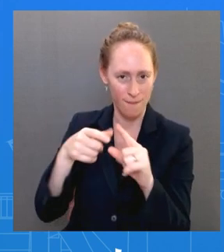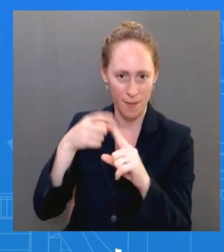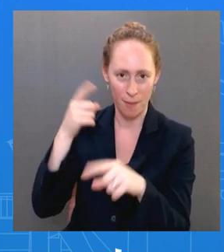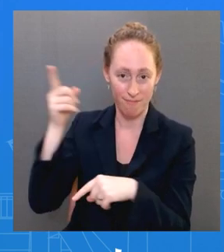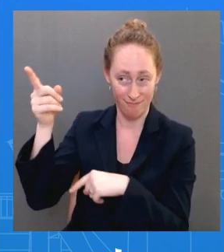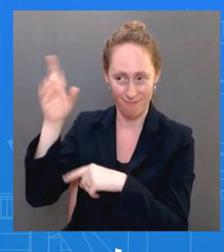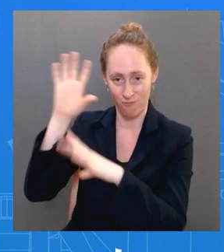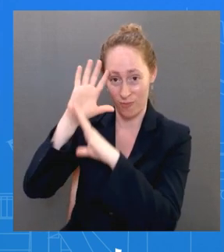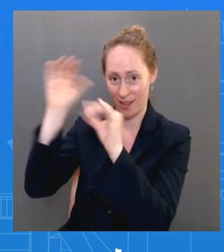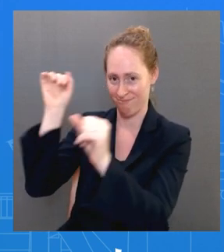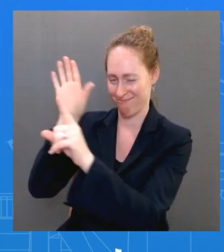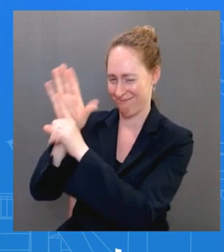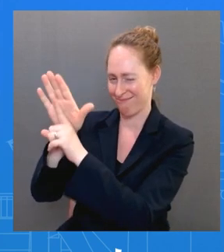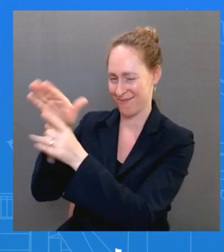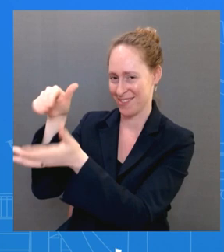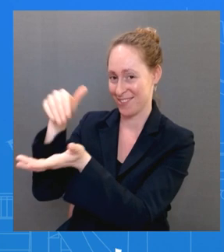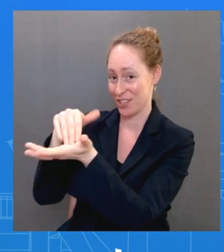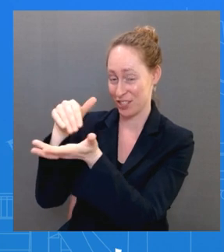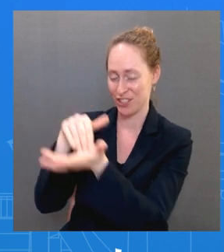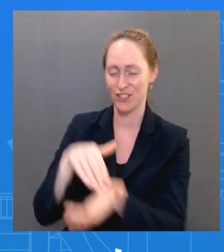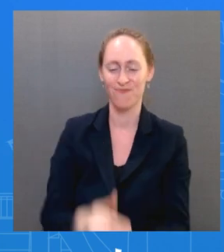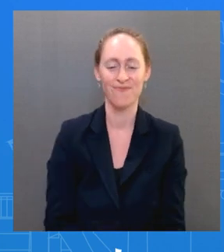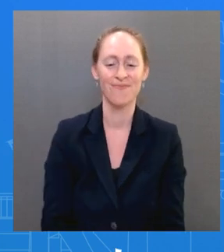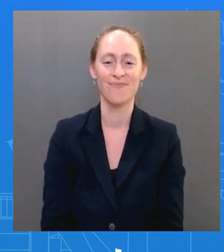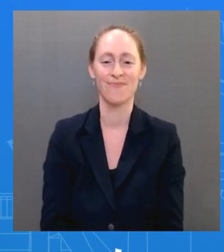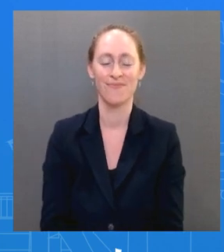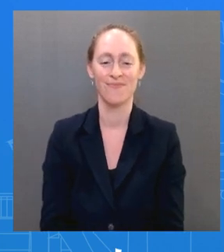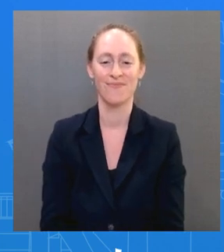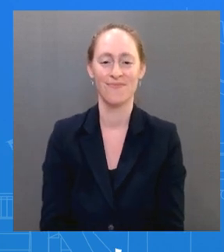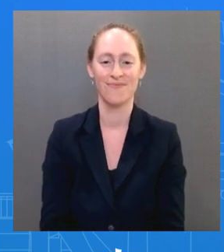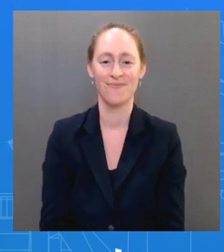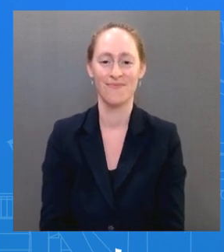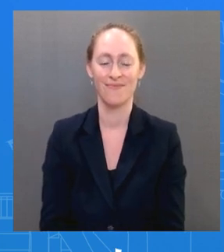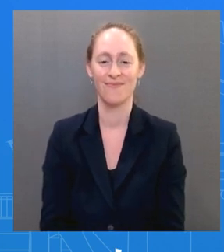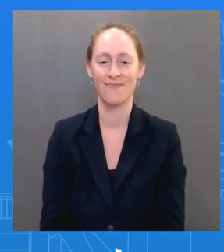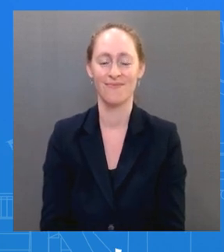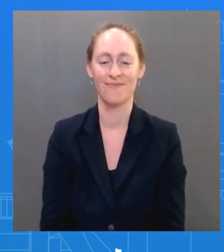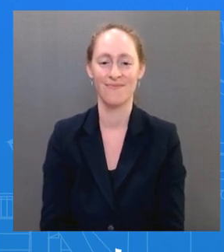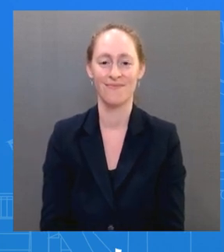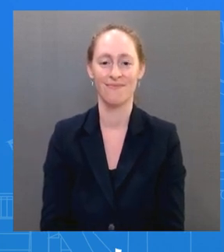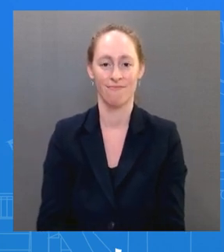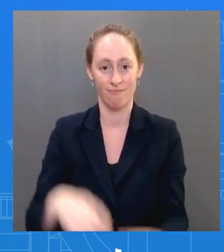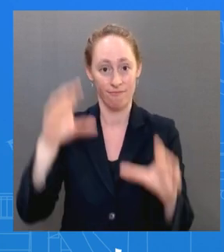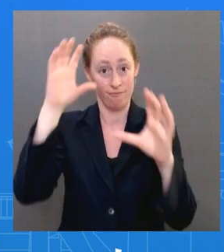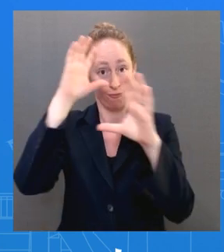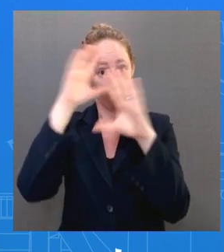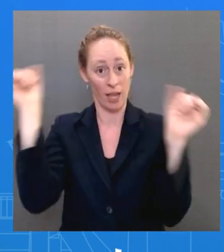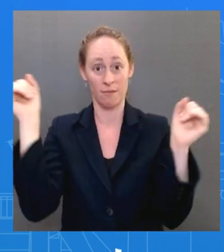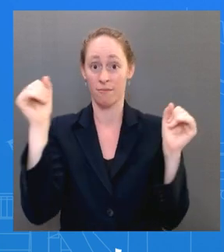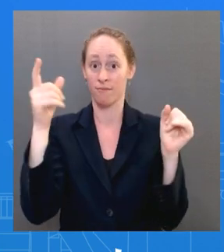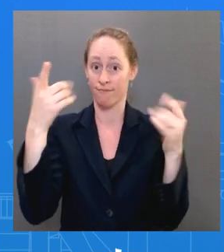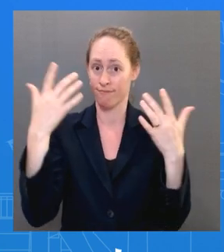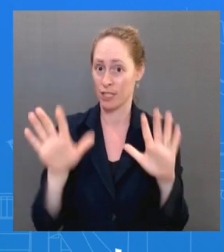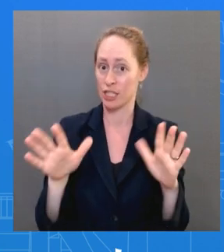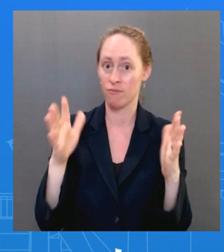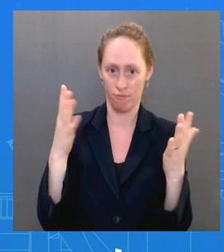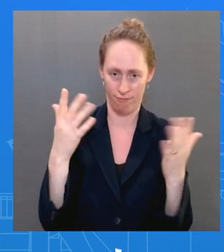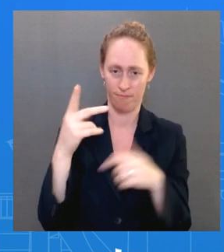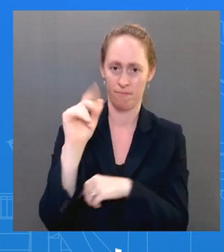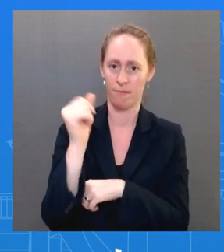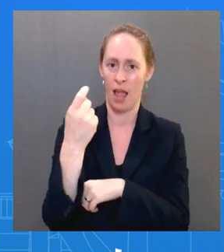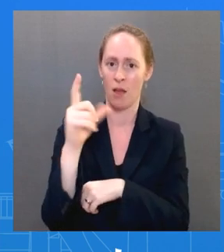his first full day of Paxlovid last night. His symptoms have improved. He did mount a temperature yesterday evening